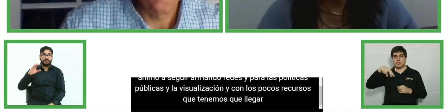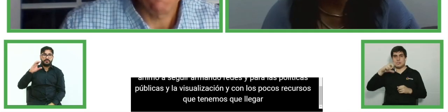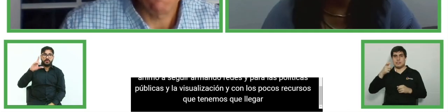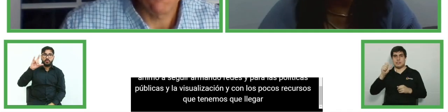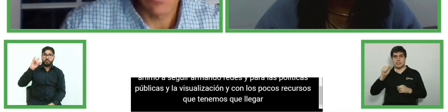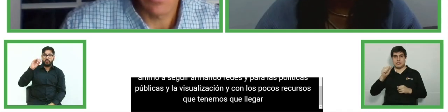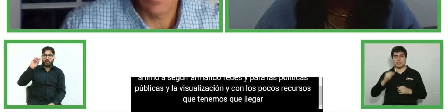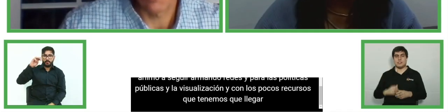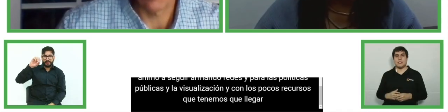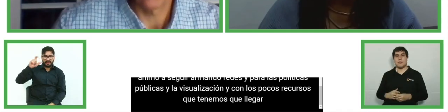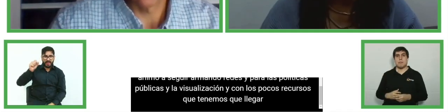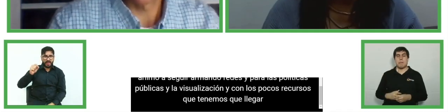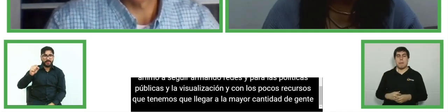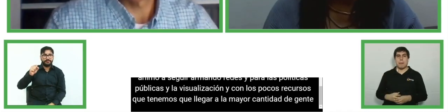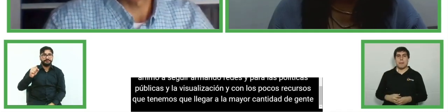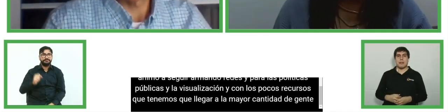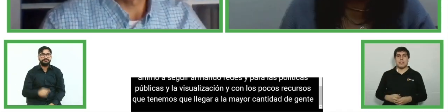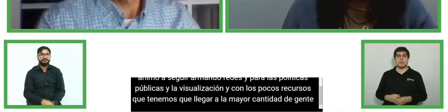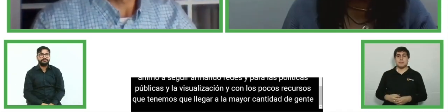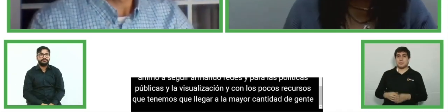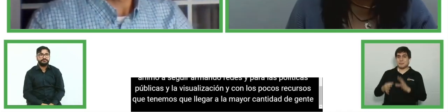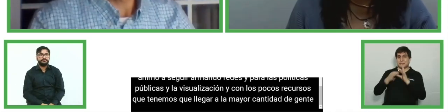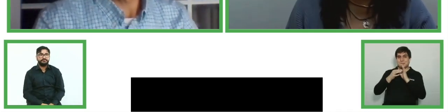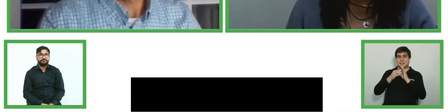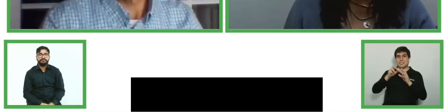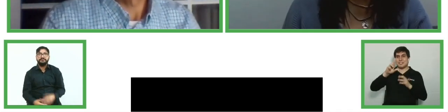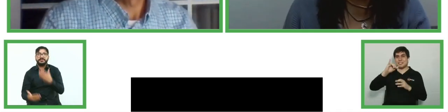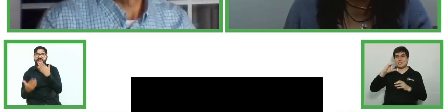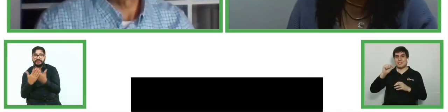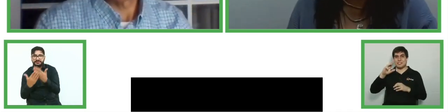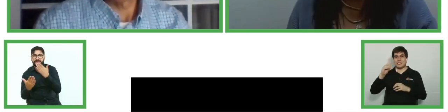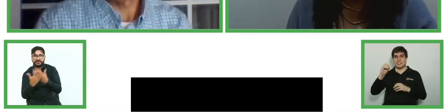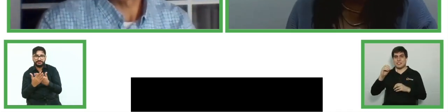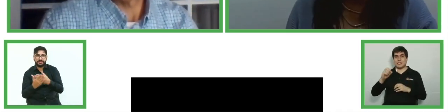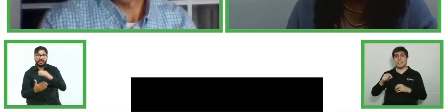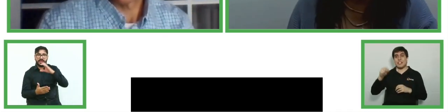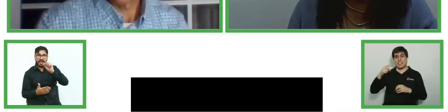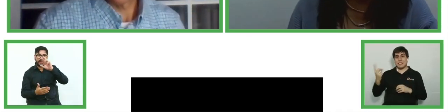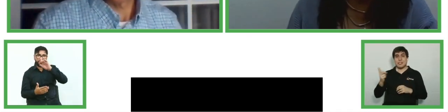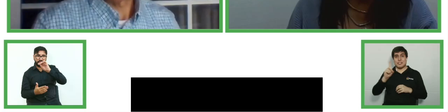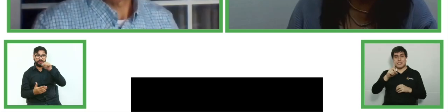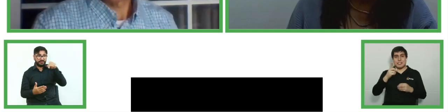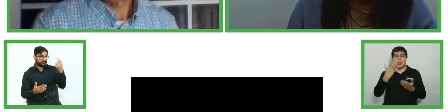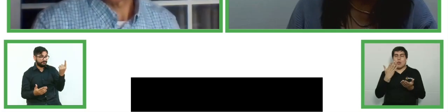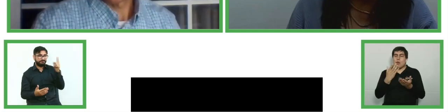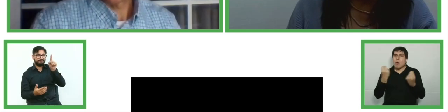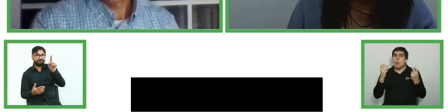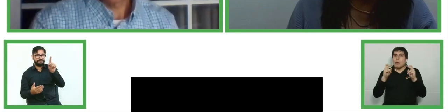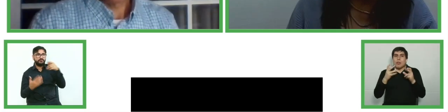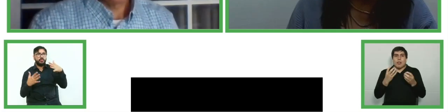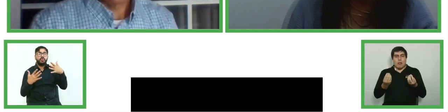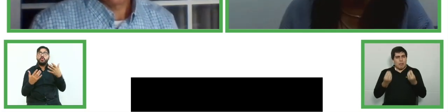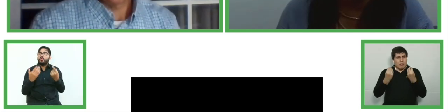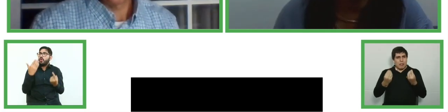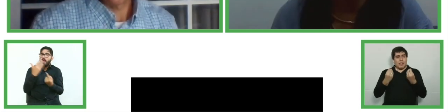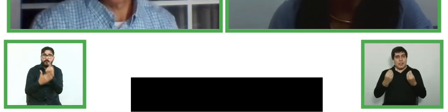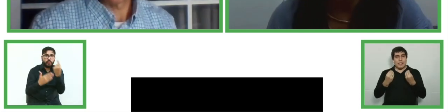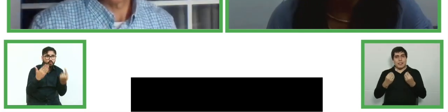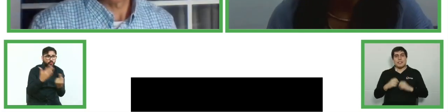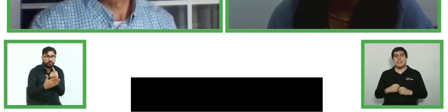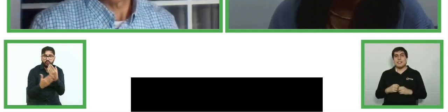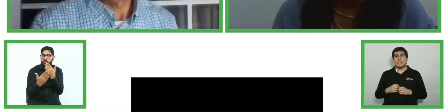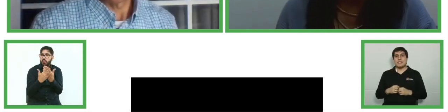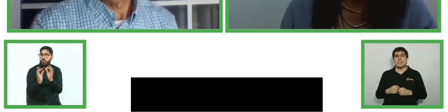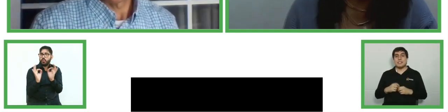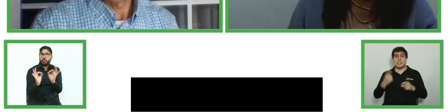Thank you, Ricardo. And in this very significant opportunity of dialogue and encounter, thanks to